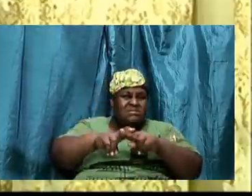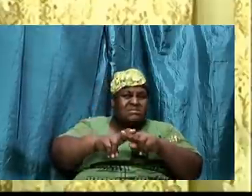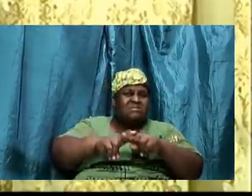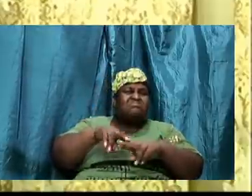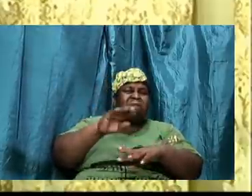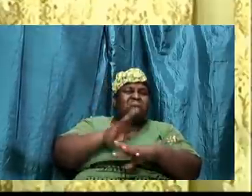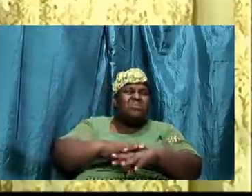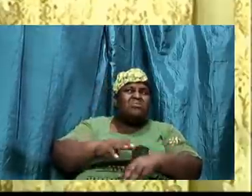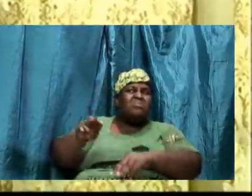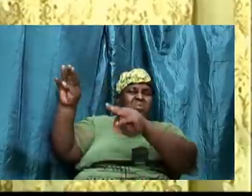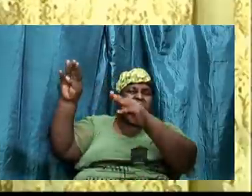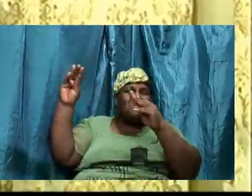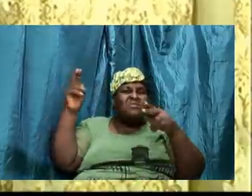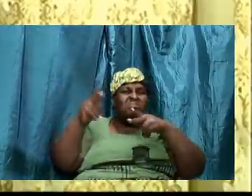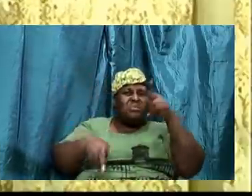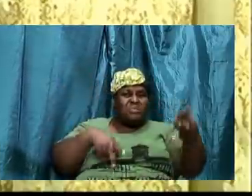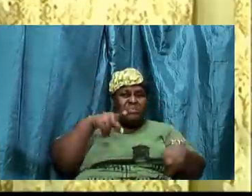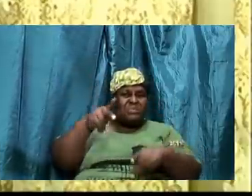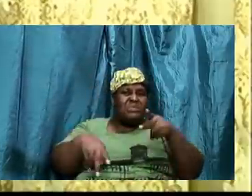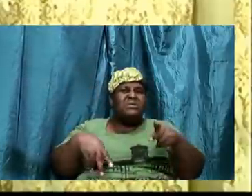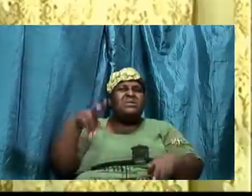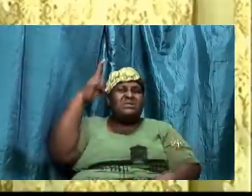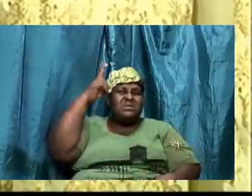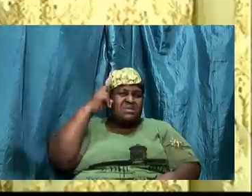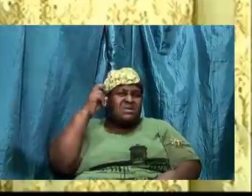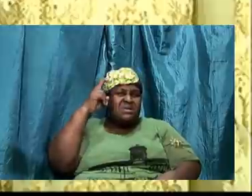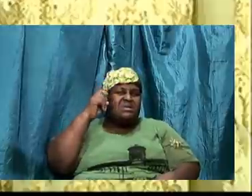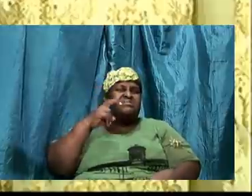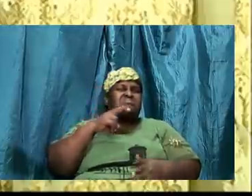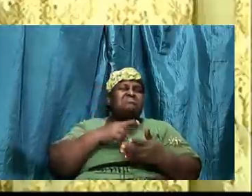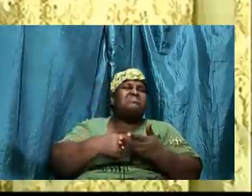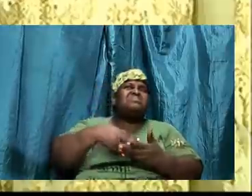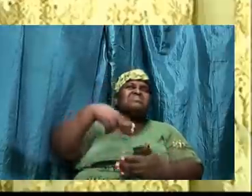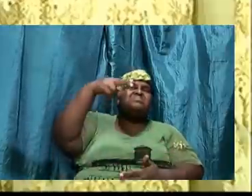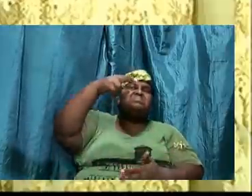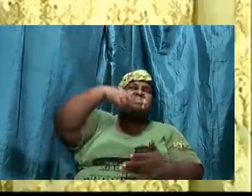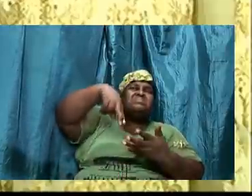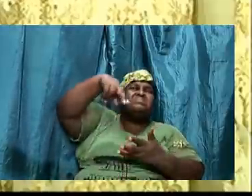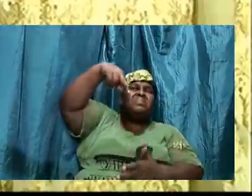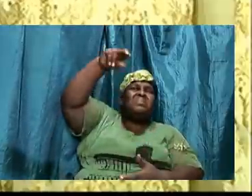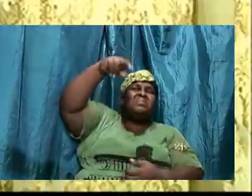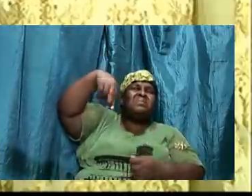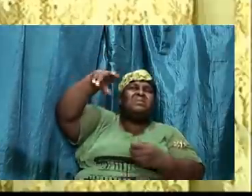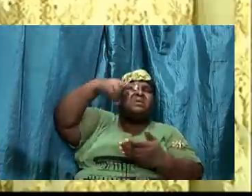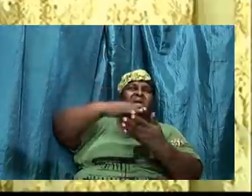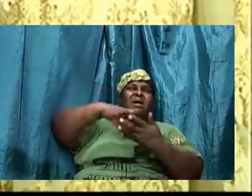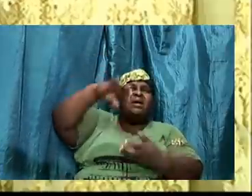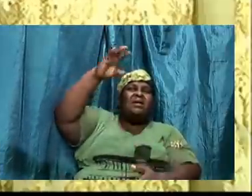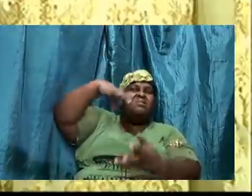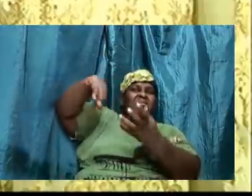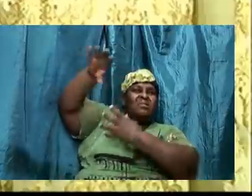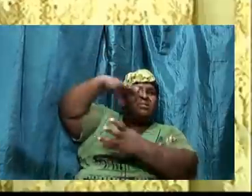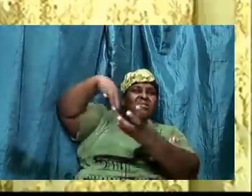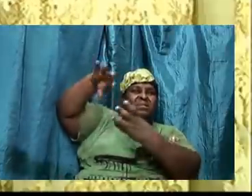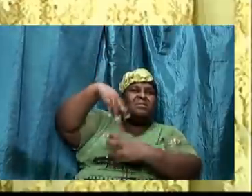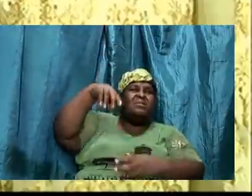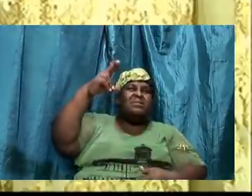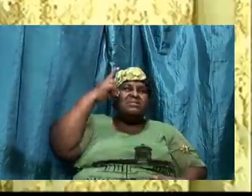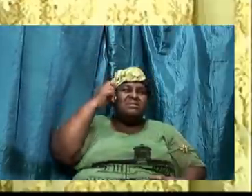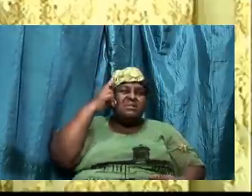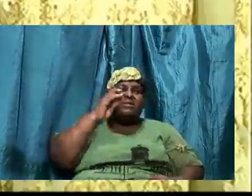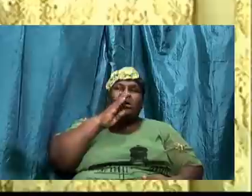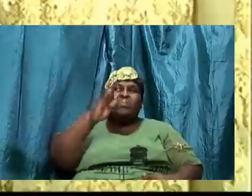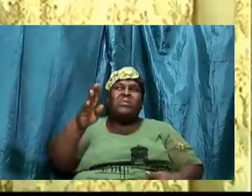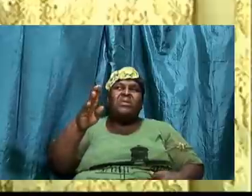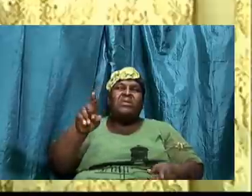mount of the congregation. I will ascend above the heights of the clouds. I will be like the Most